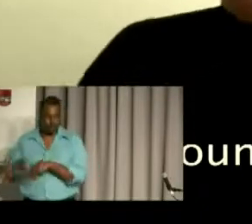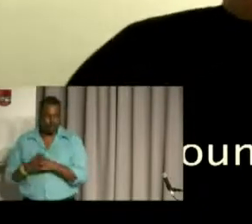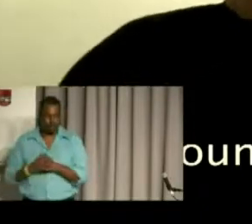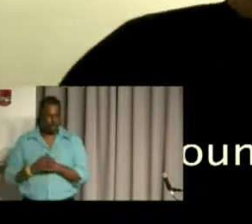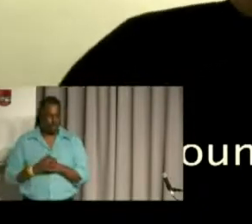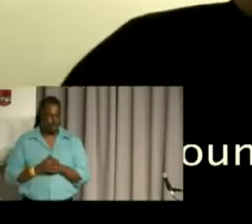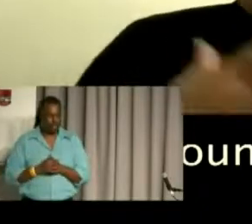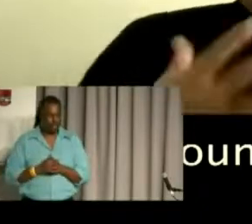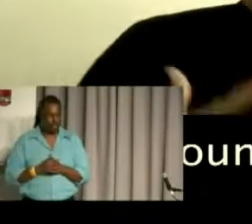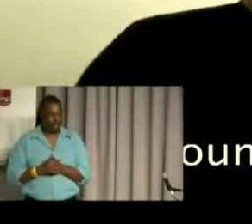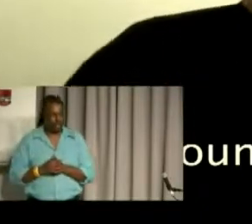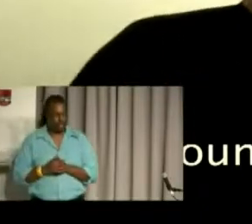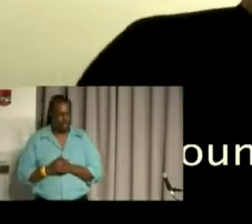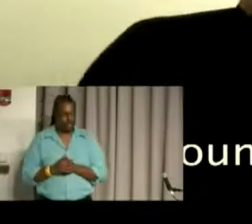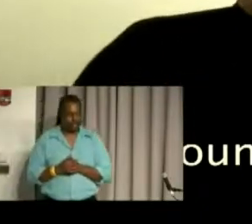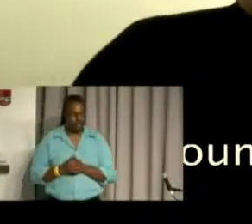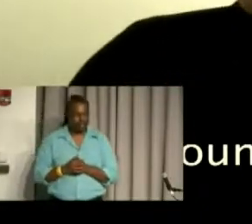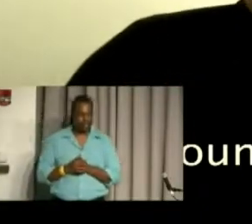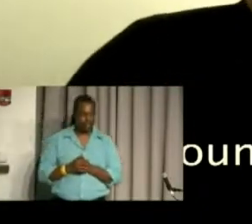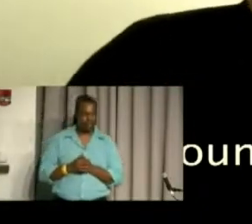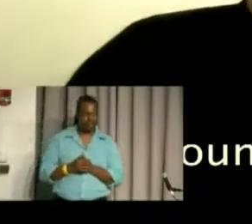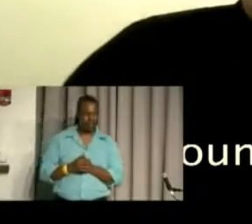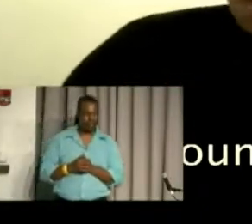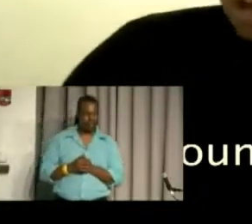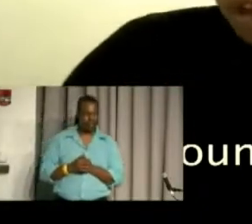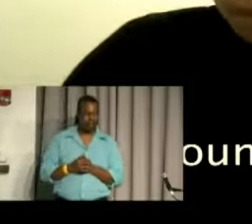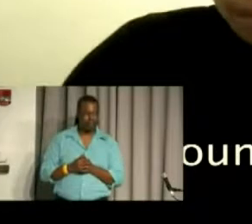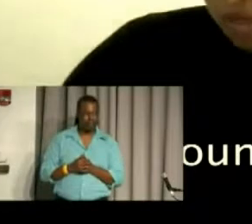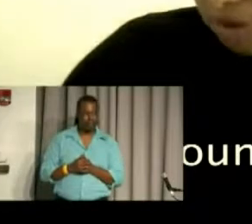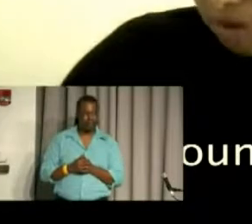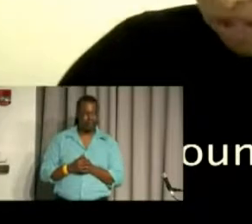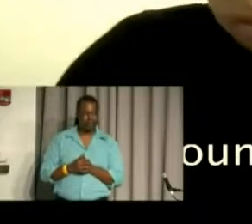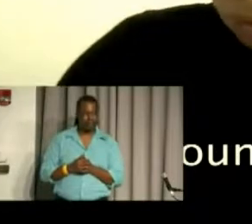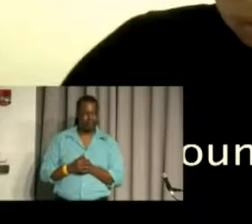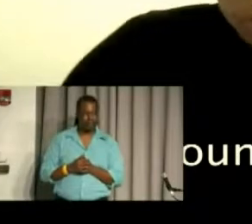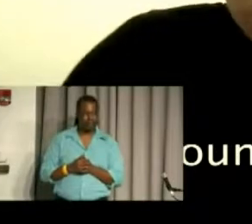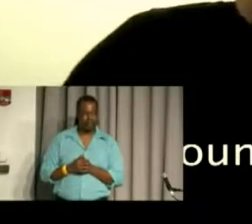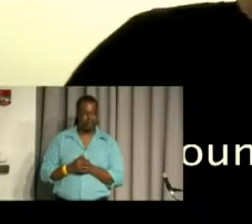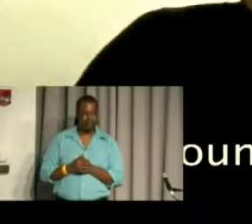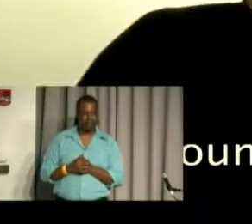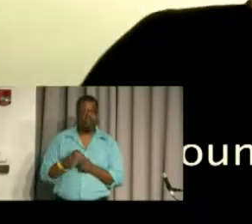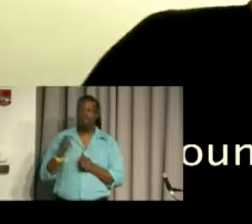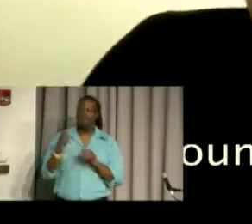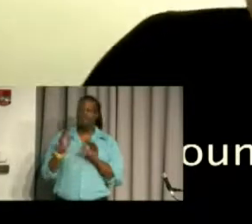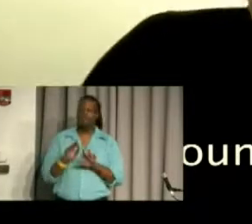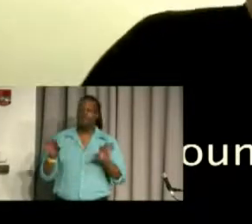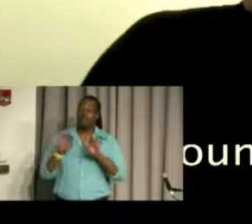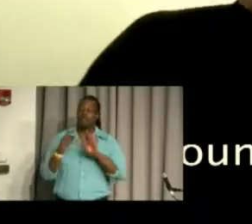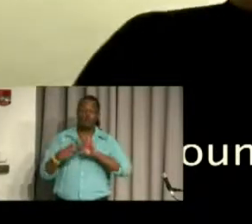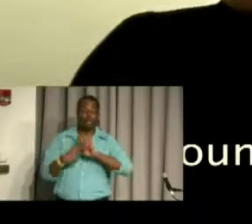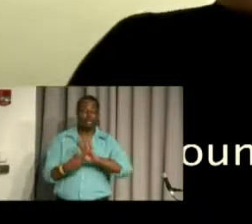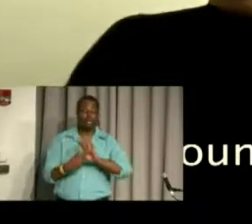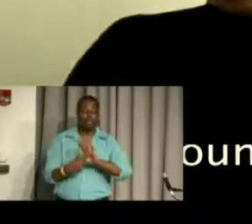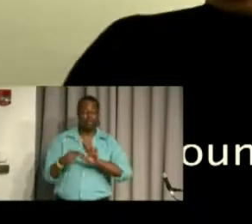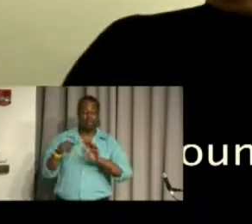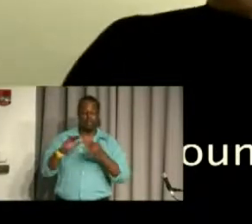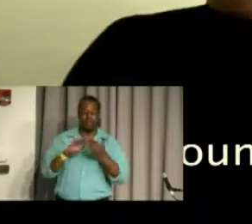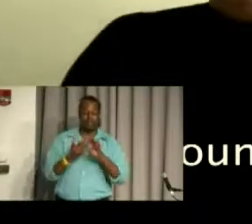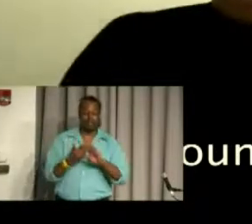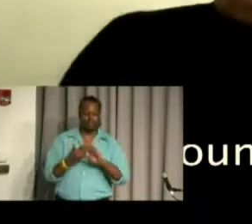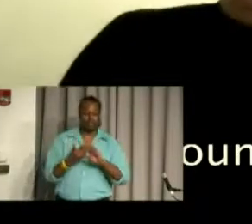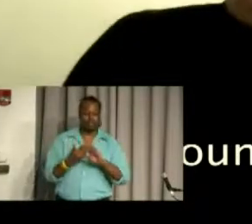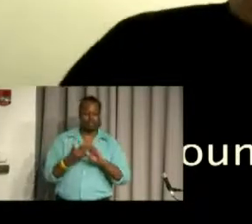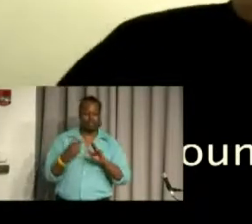they share property lines with these massive industrial facilities. There is a really important example of this, the town